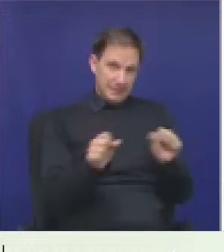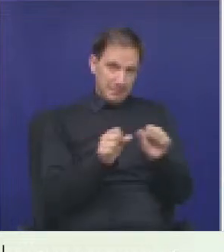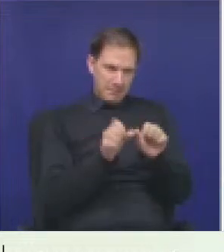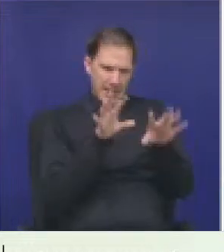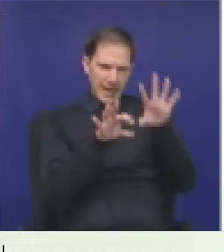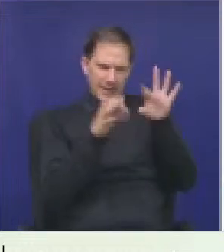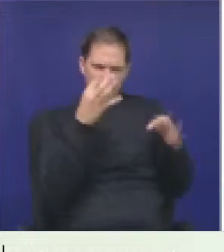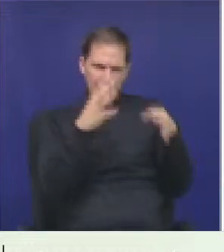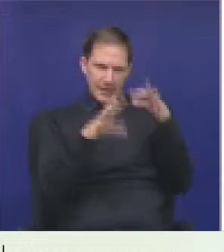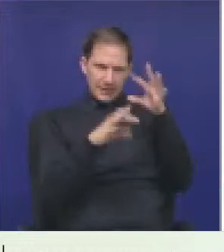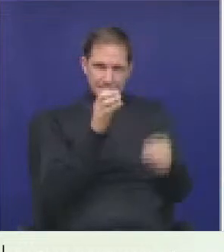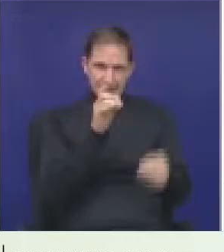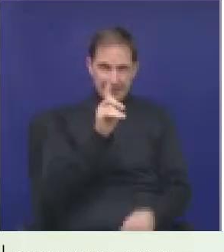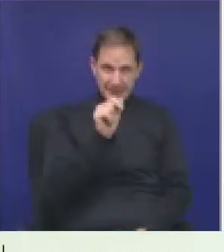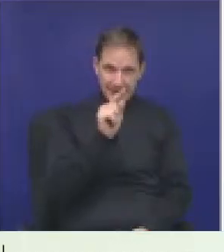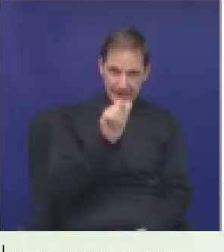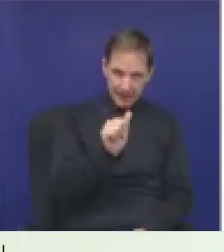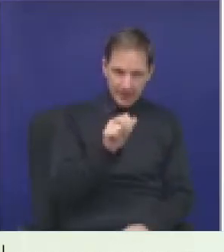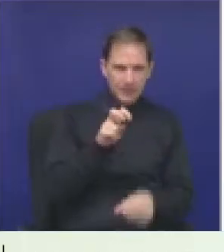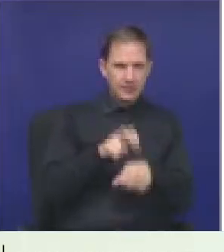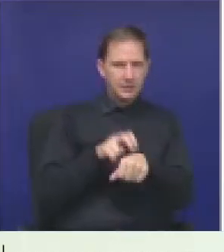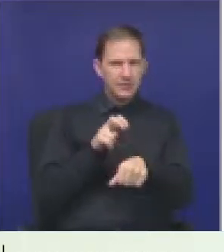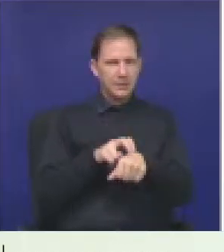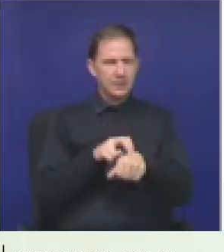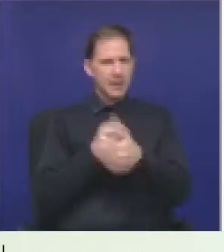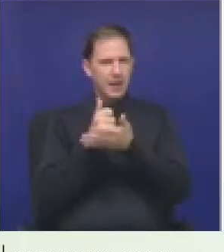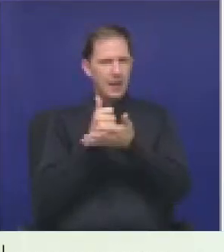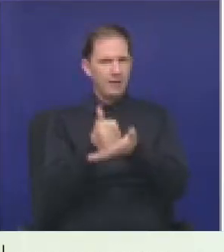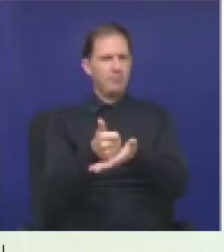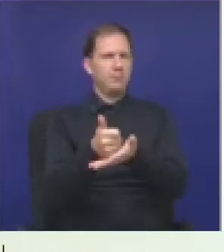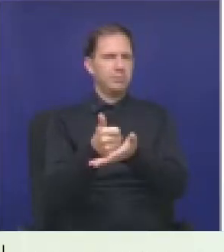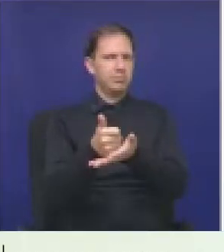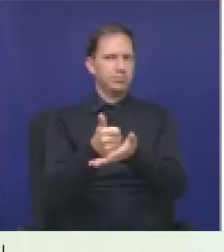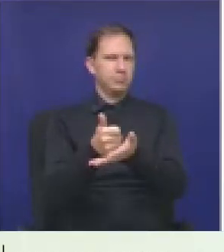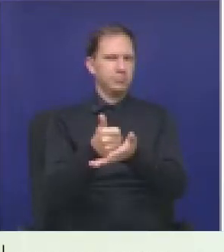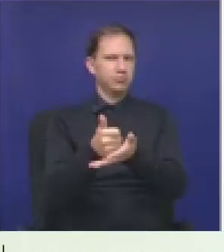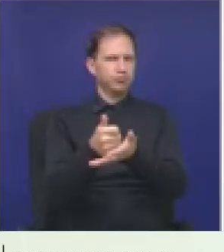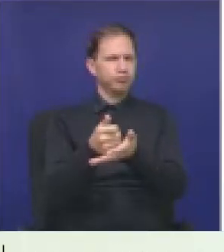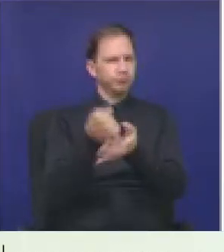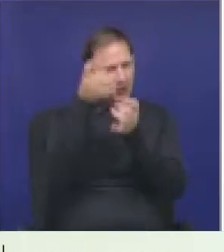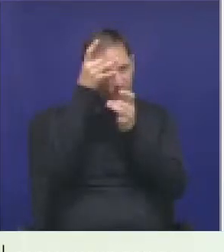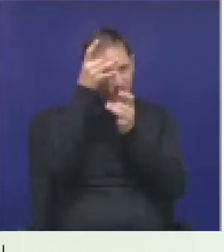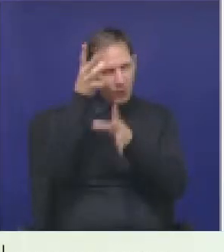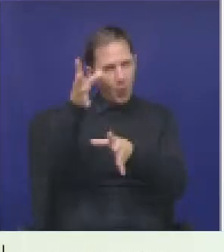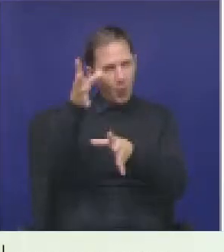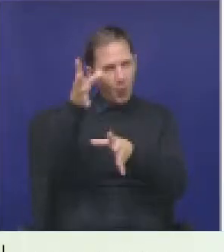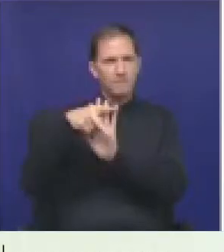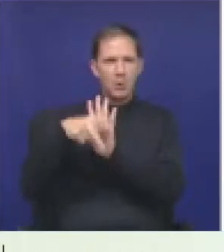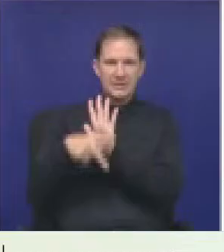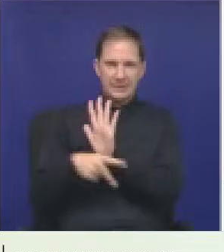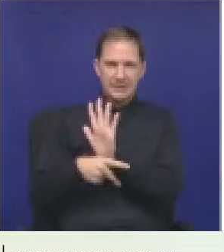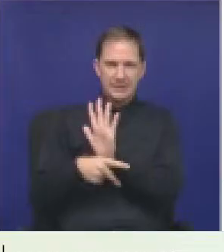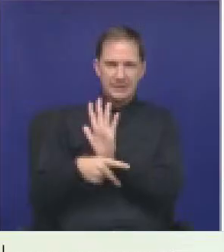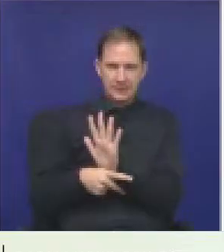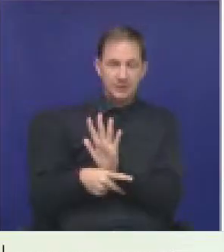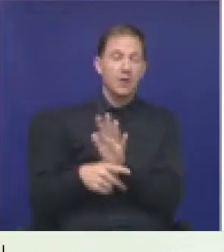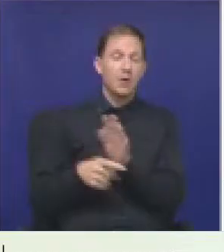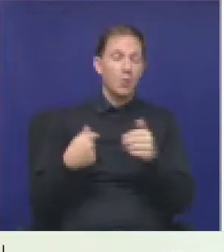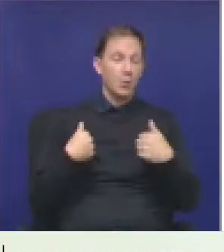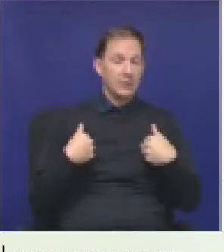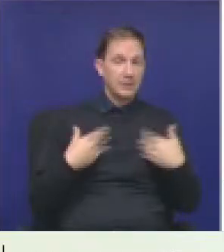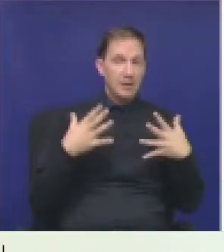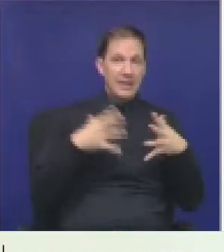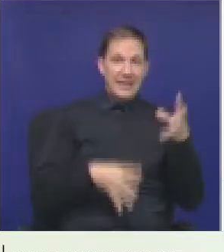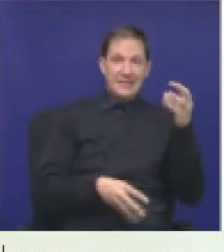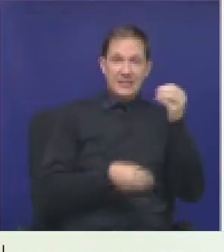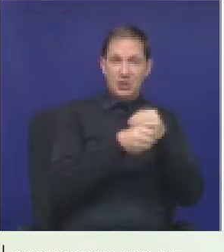our focus is on harnessing the power of data to enhance the well-being of our citizens. Stats SA has commenced with the development of a digital